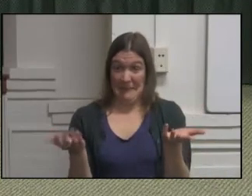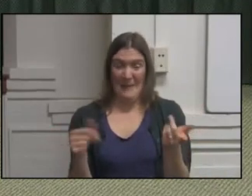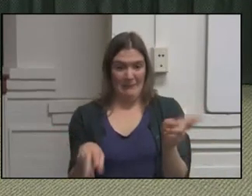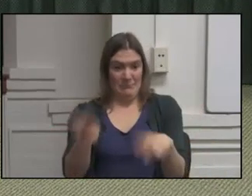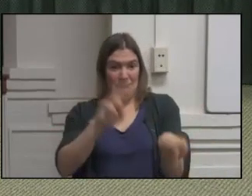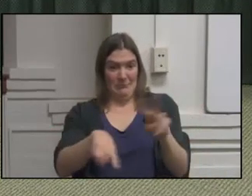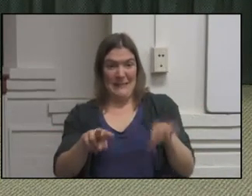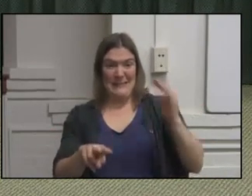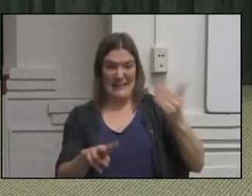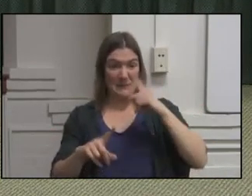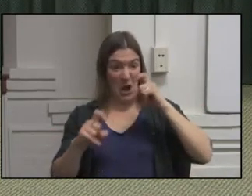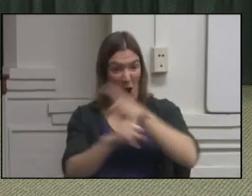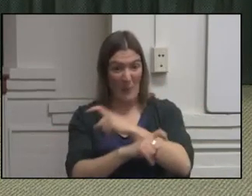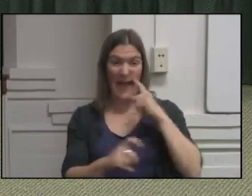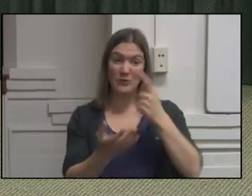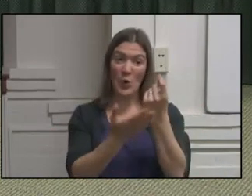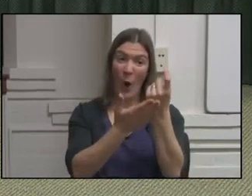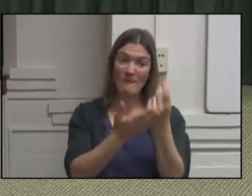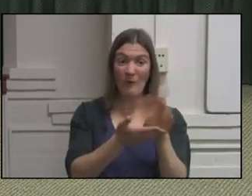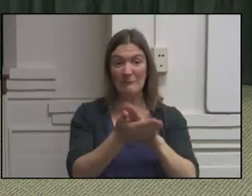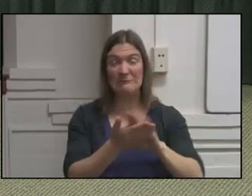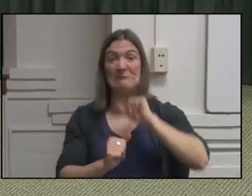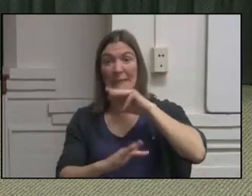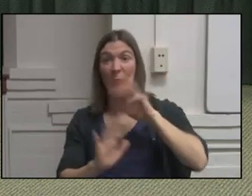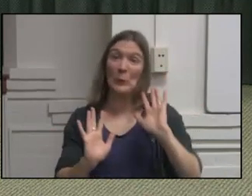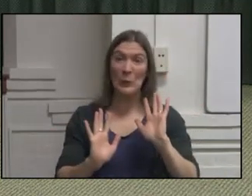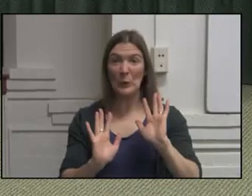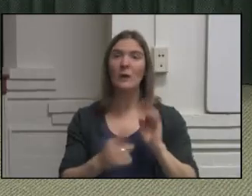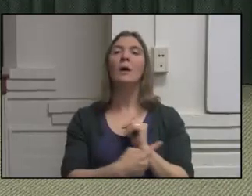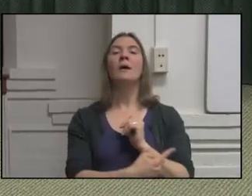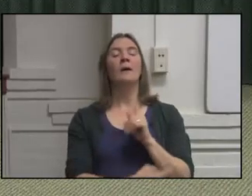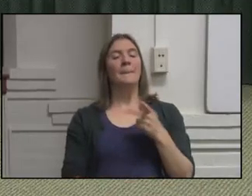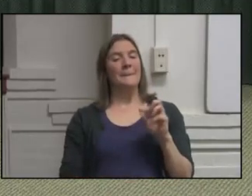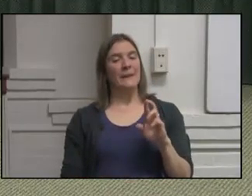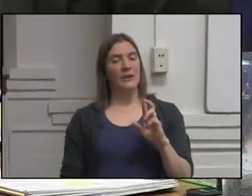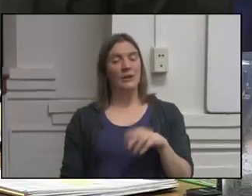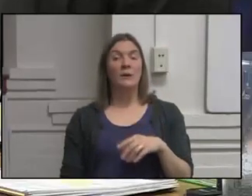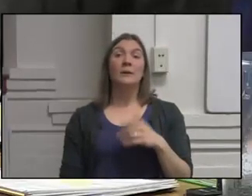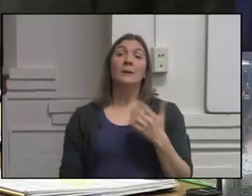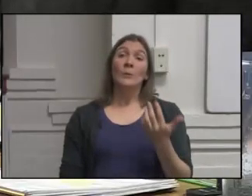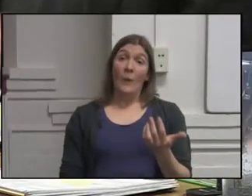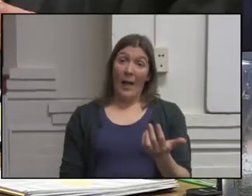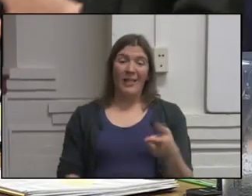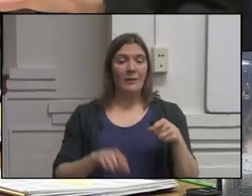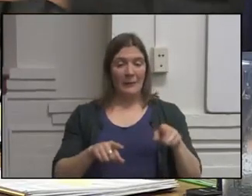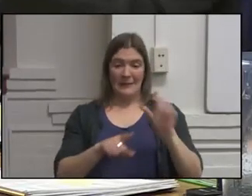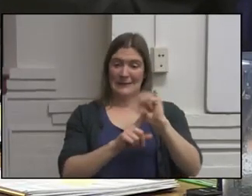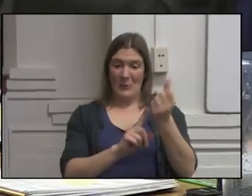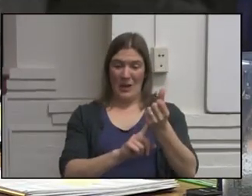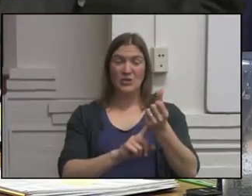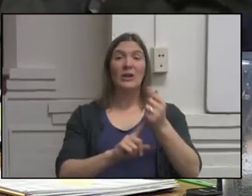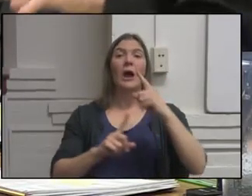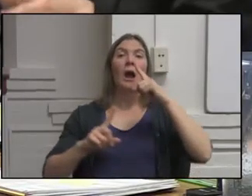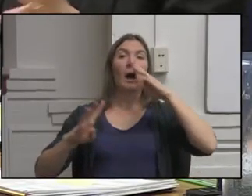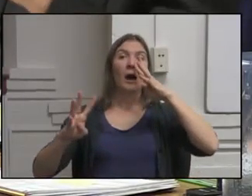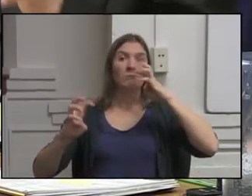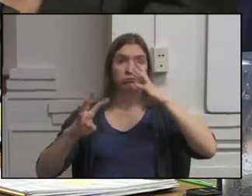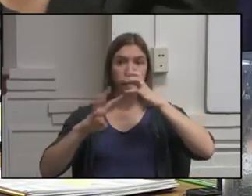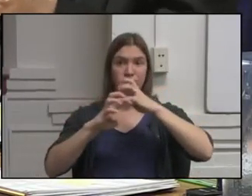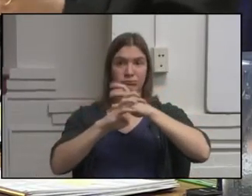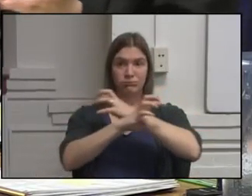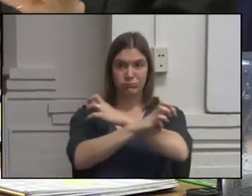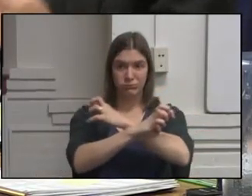They talked about complexities and potential contamination. Right, and because of the complex network of